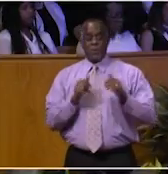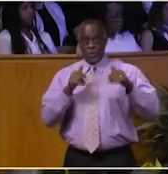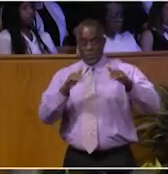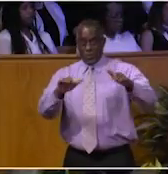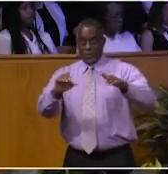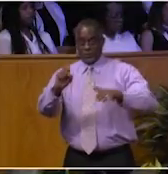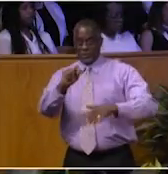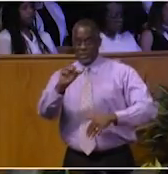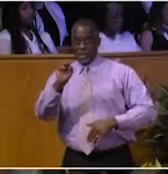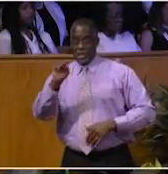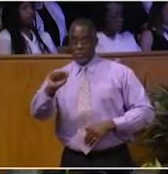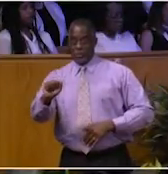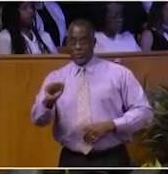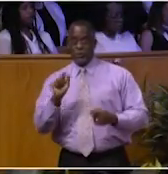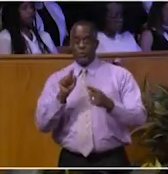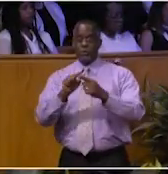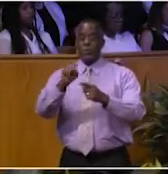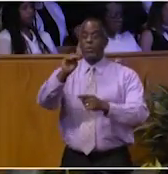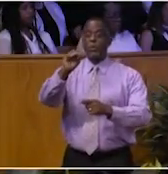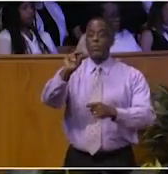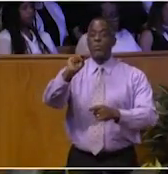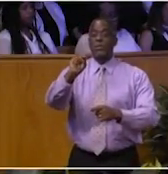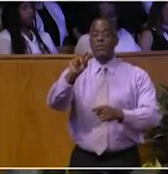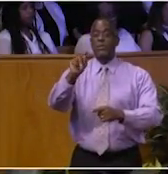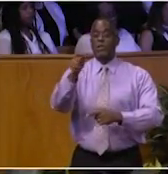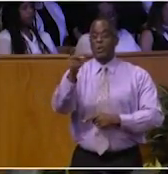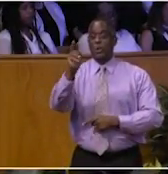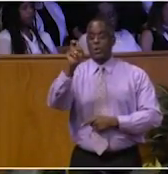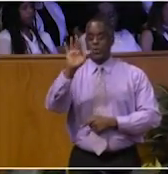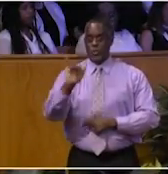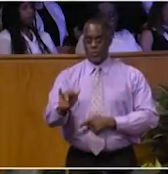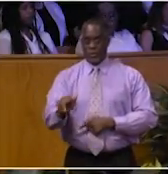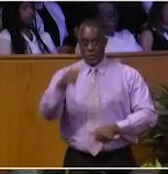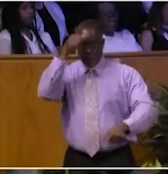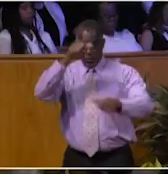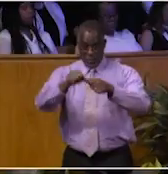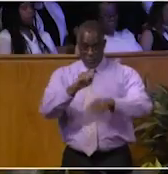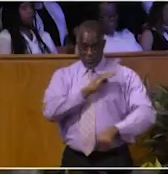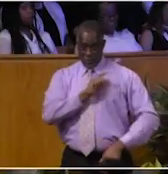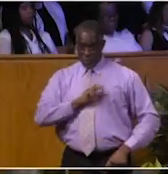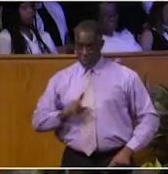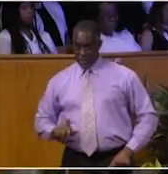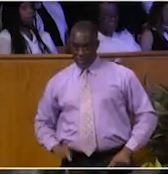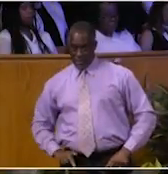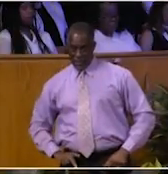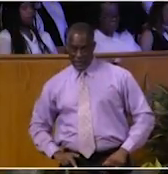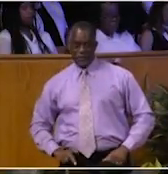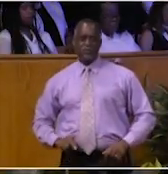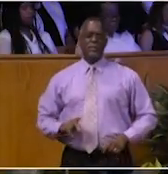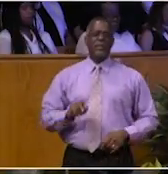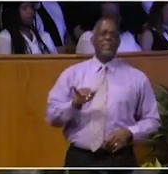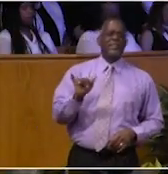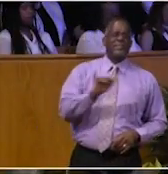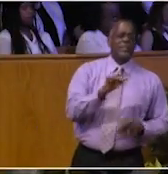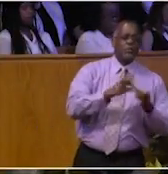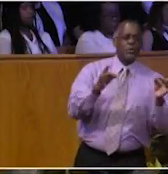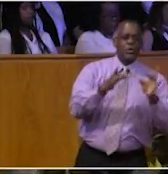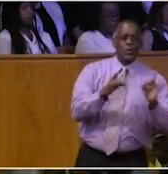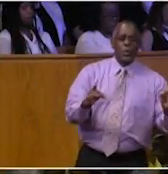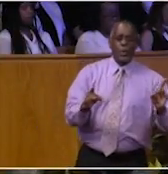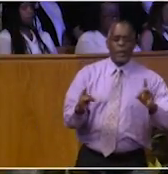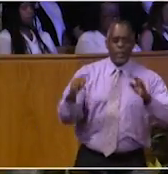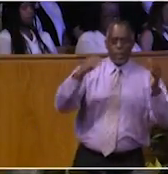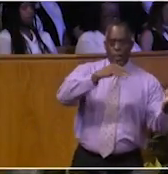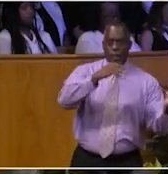March, Dr. Martin Luther King recalled the story of Joshua and the Battle of Jericho. And